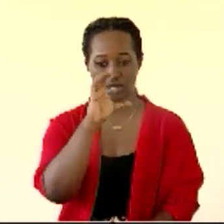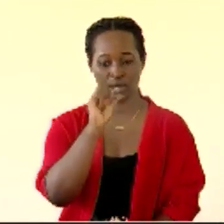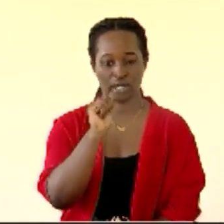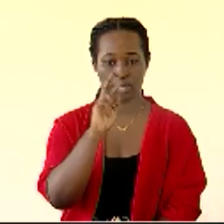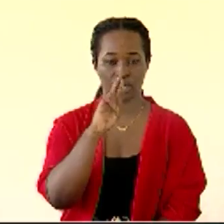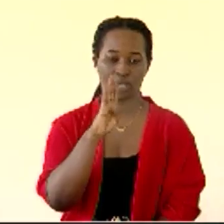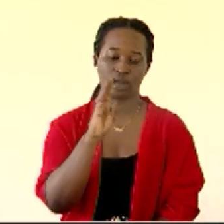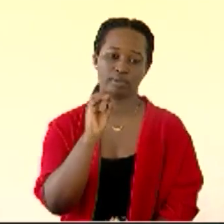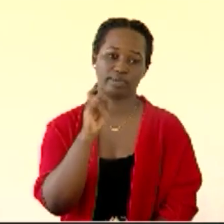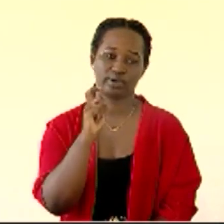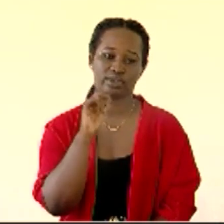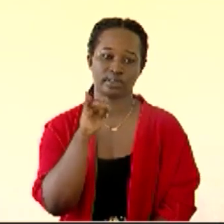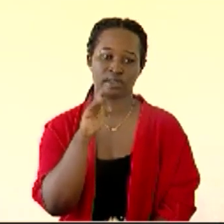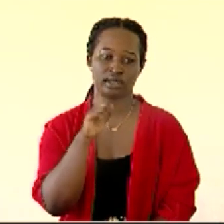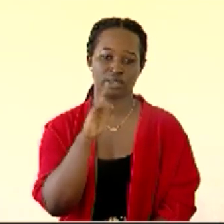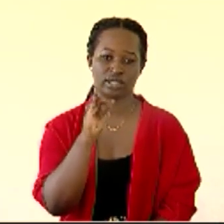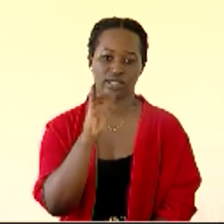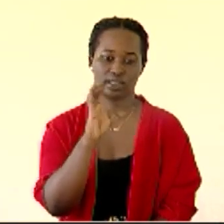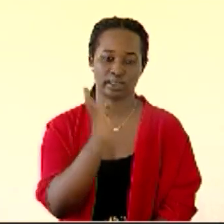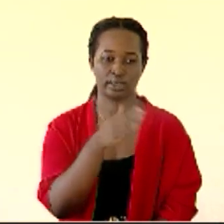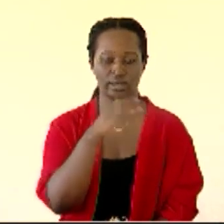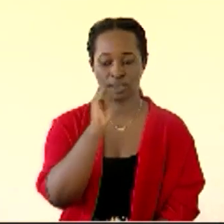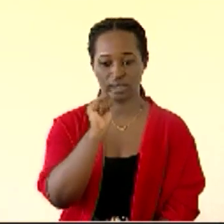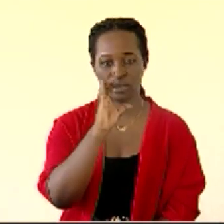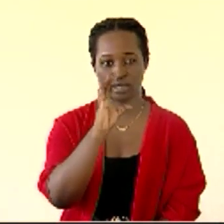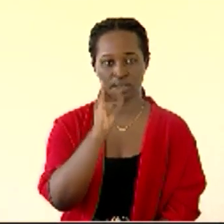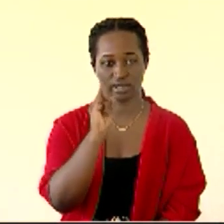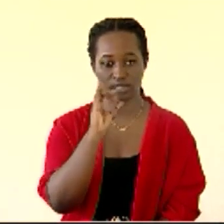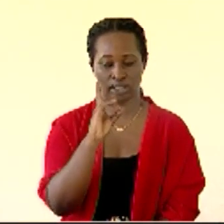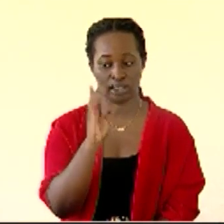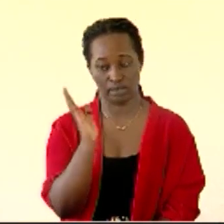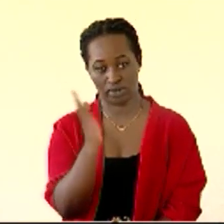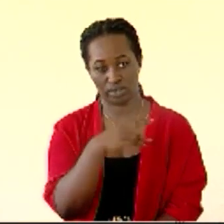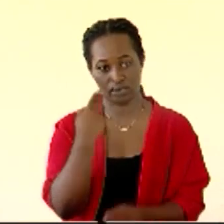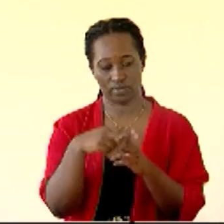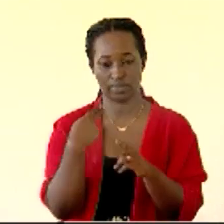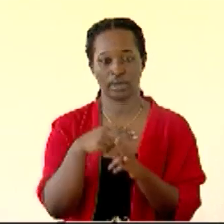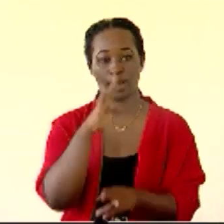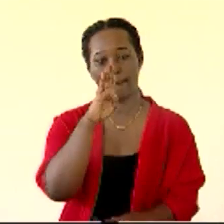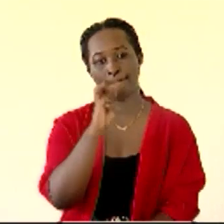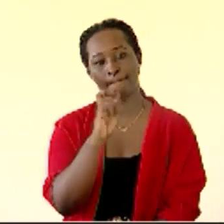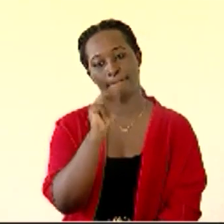So this part here, this is benzoic acid.